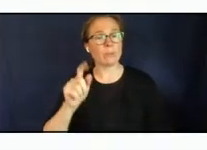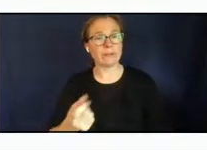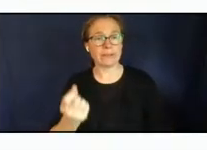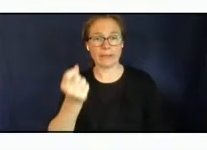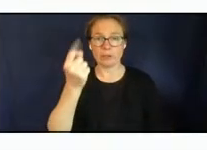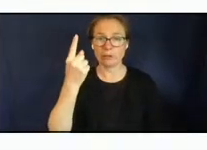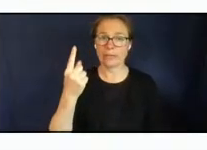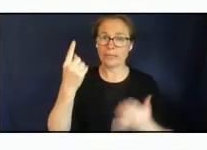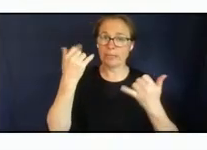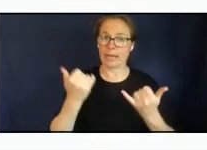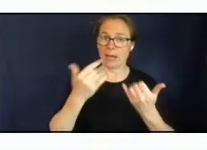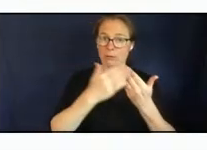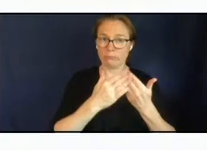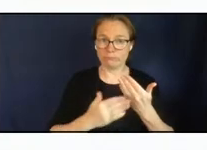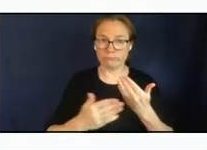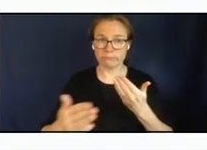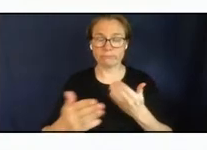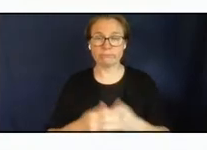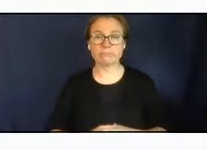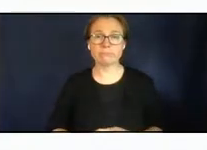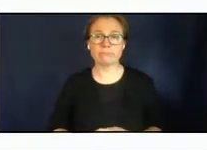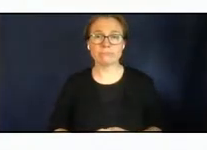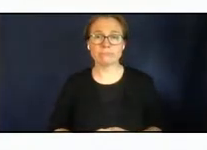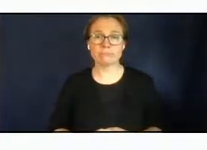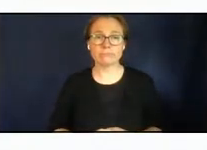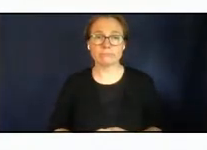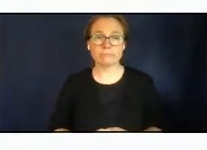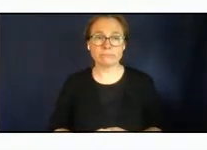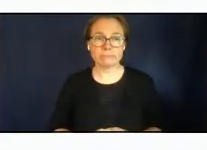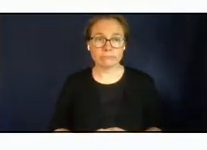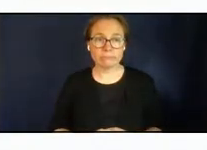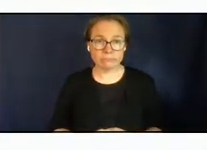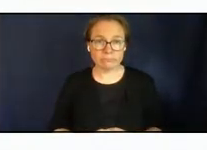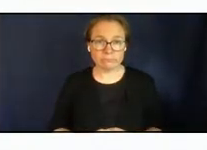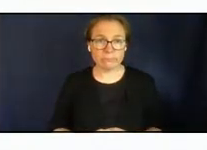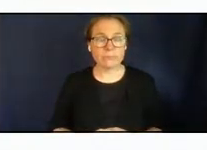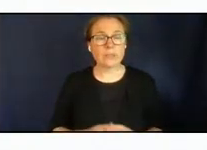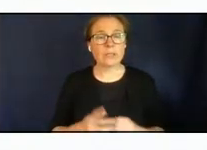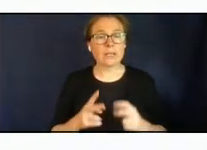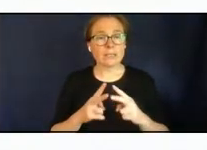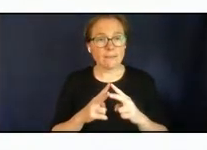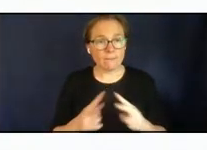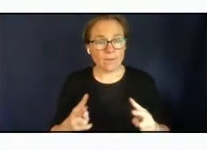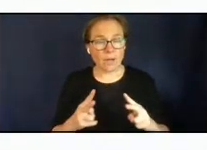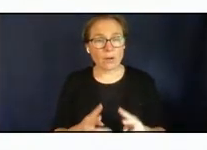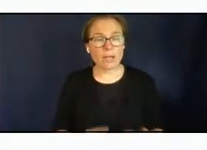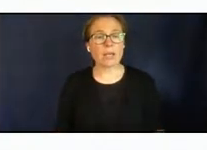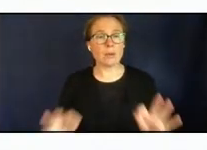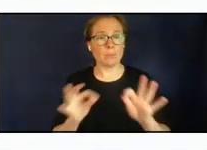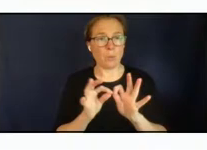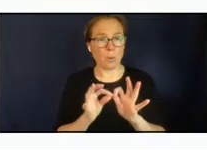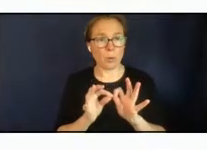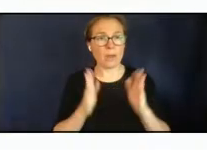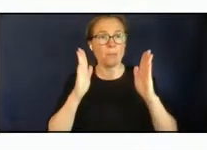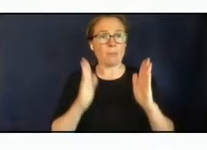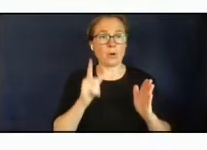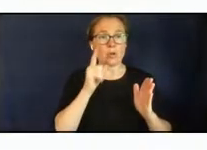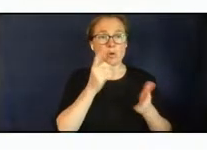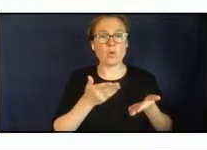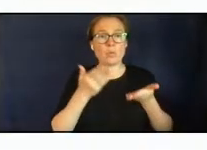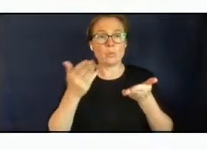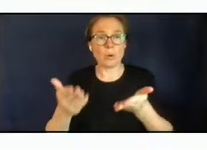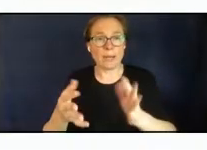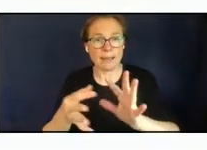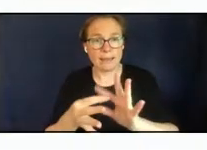space. We know that the messenger is as important as the message to build trust, and that there is a critical role for OHSU BIPOC members and